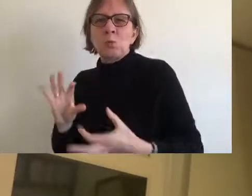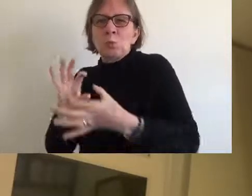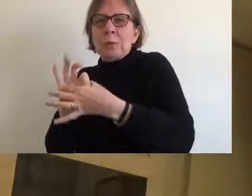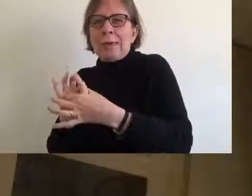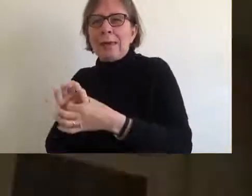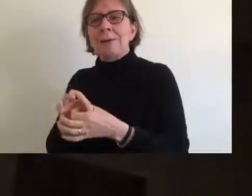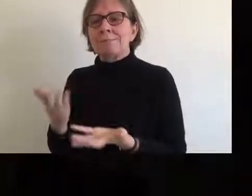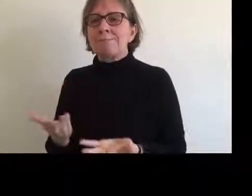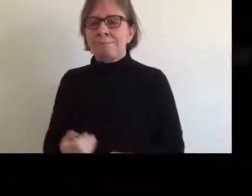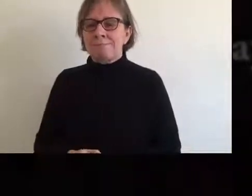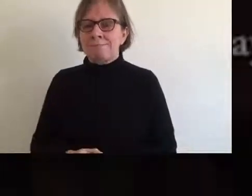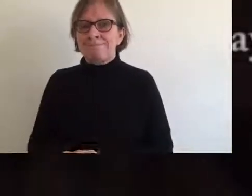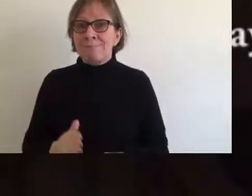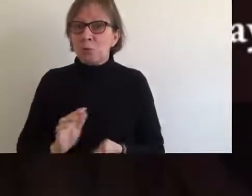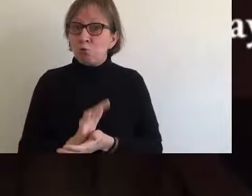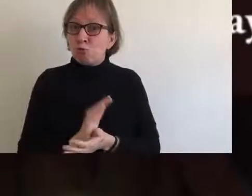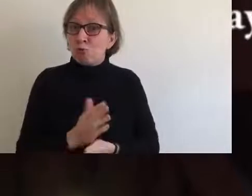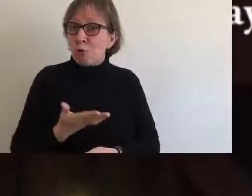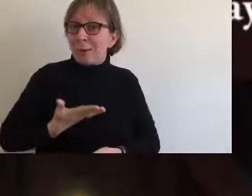Hope you enjoy it.